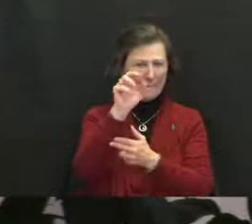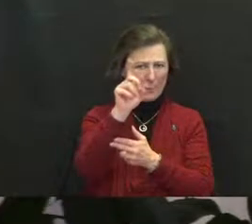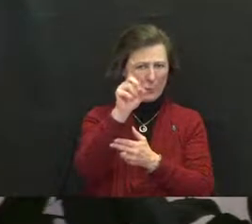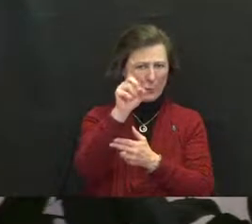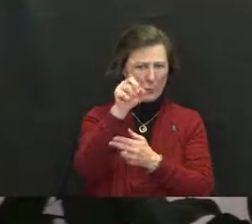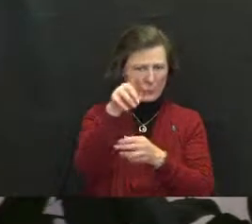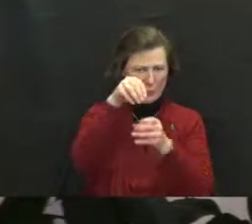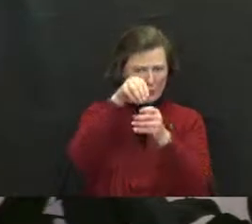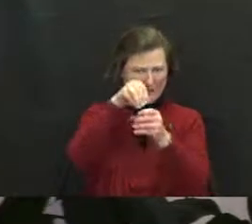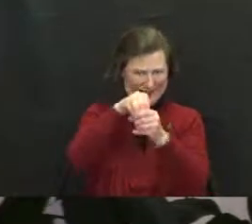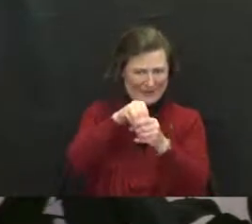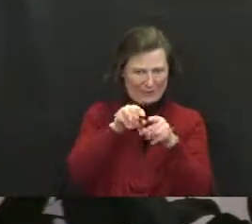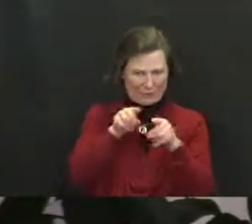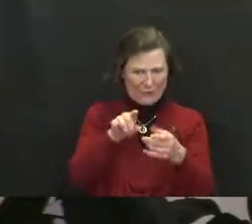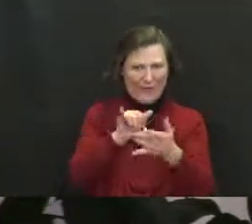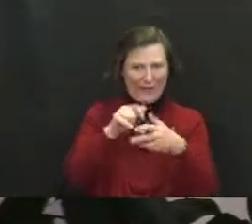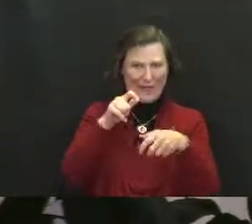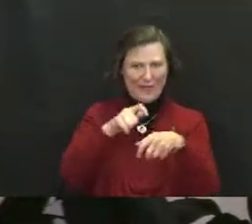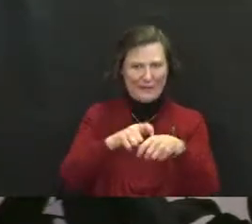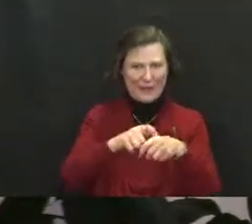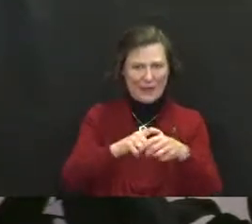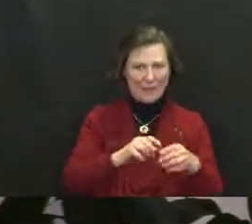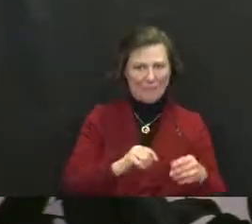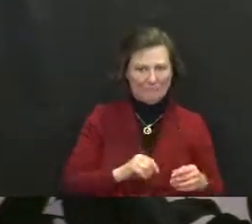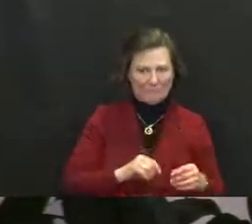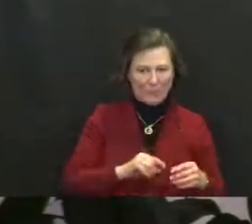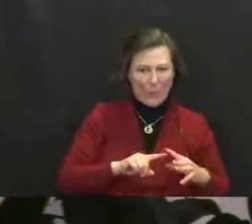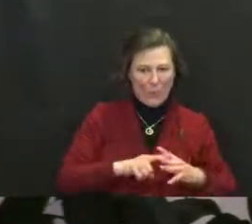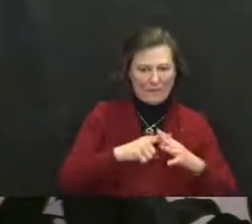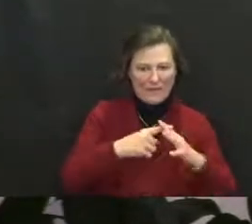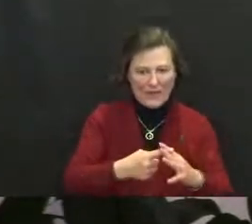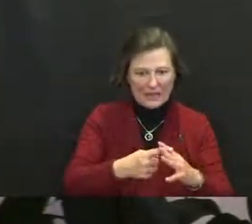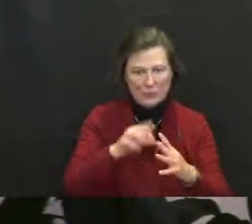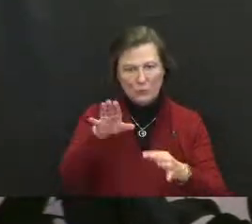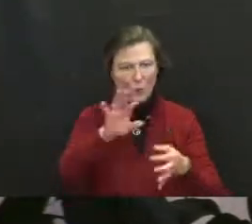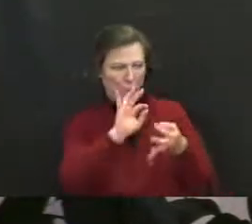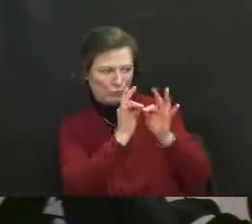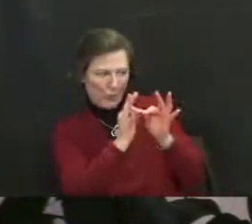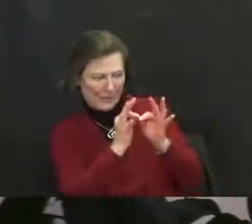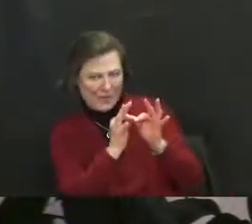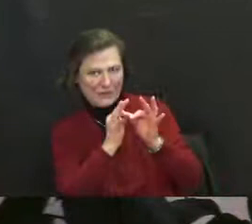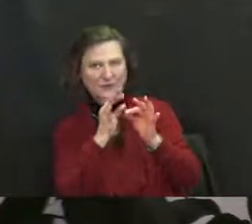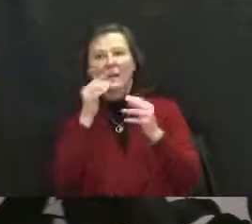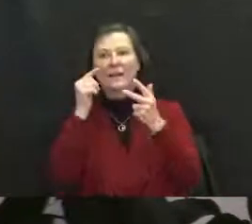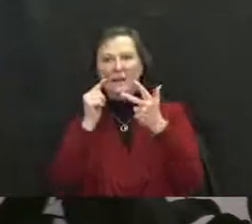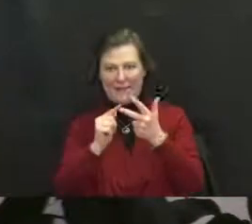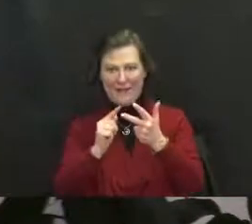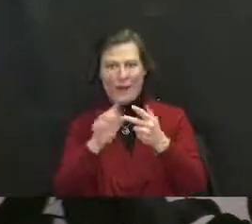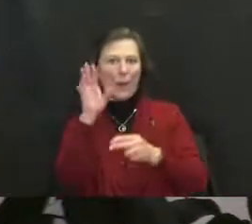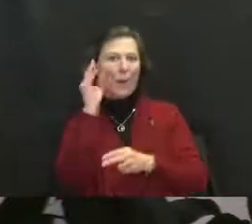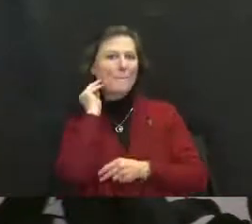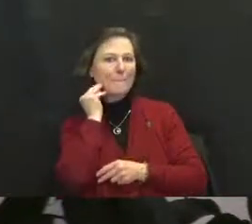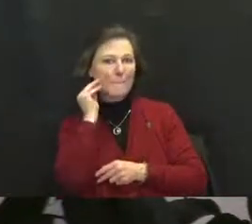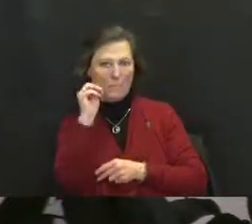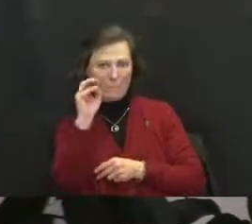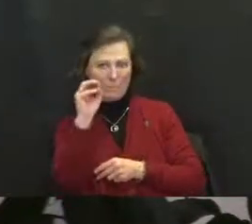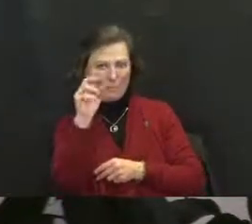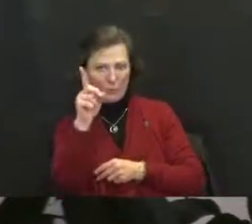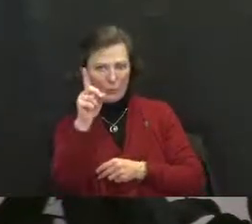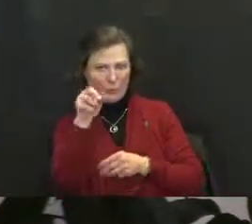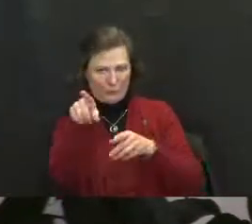time. So there's a provocation, your interpretation of the provocation, and the mood you are in at the